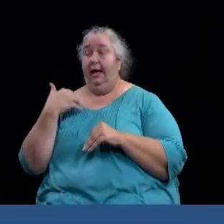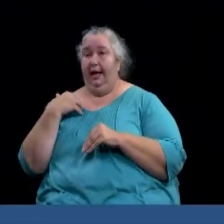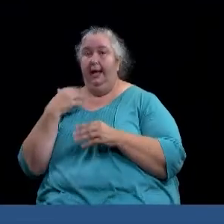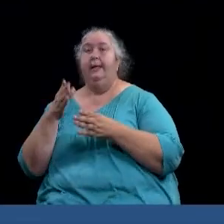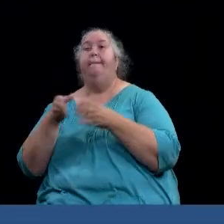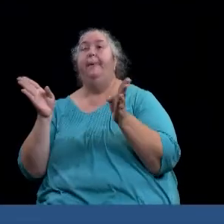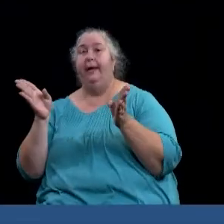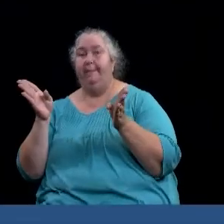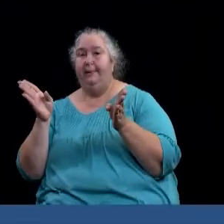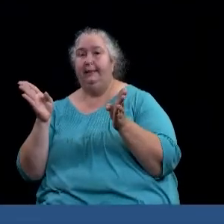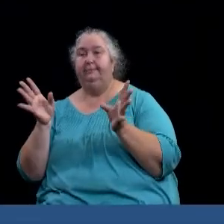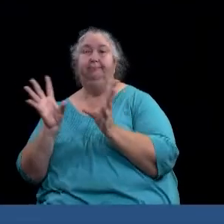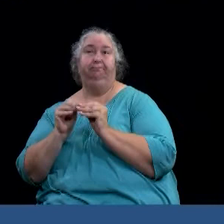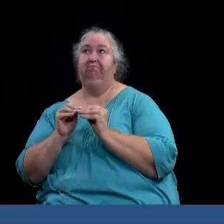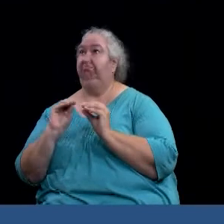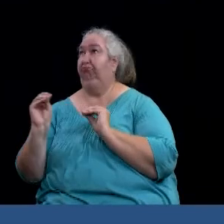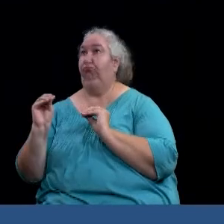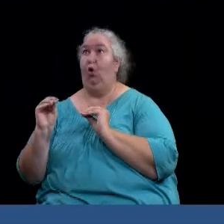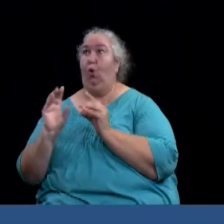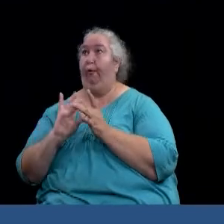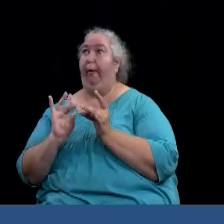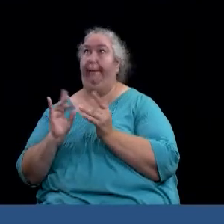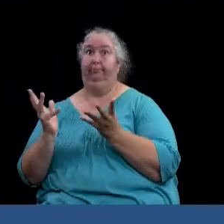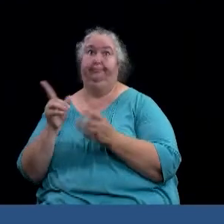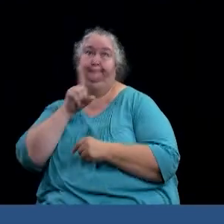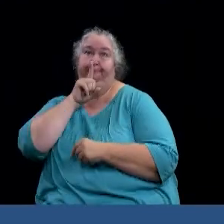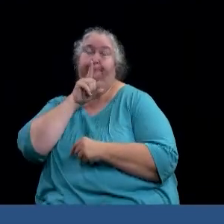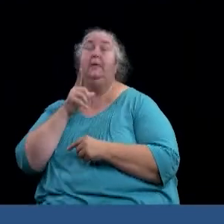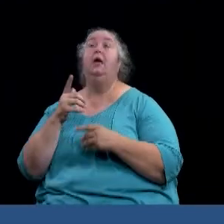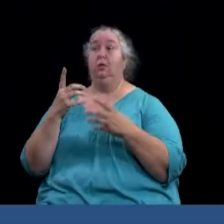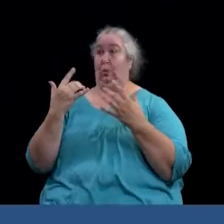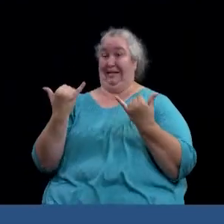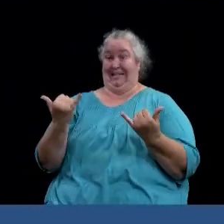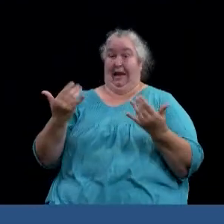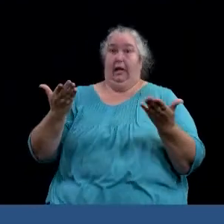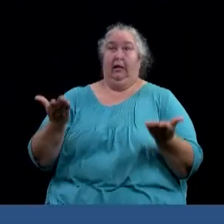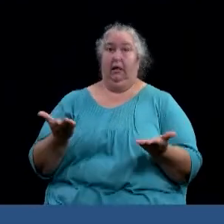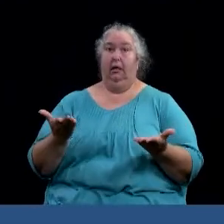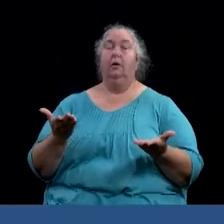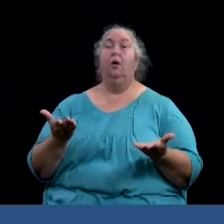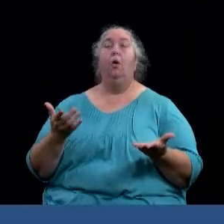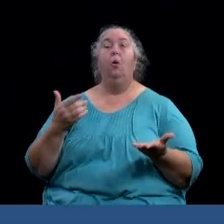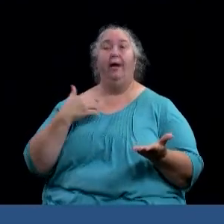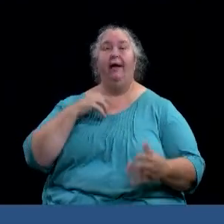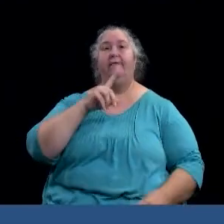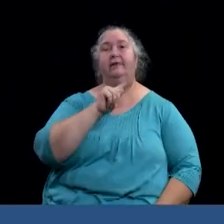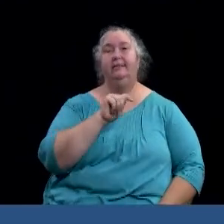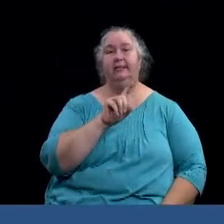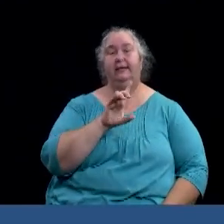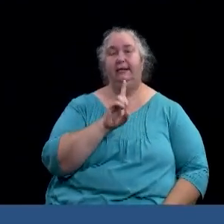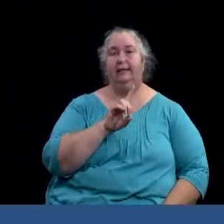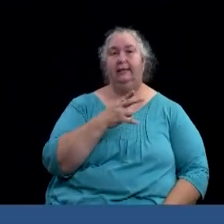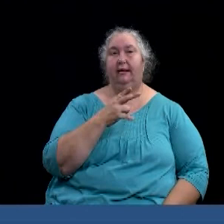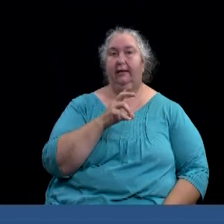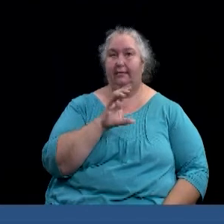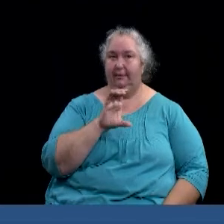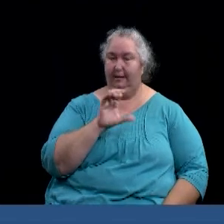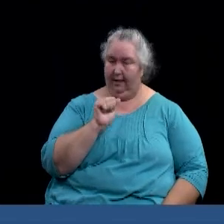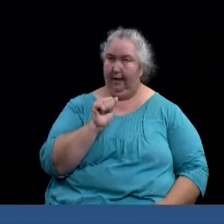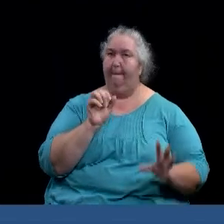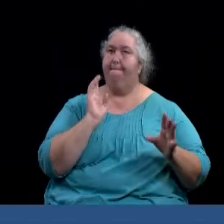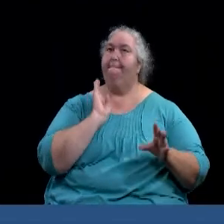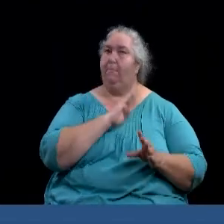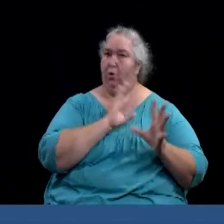Then today we're here. We still have the TDHCA board meeting this week. We have our